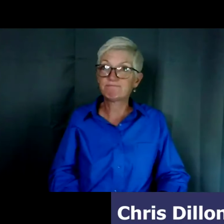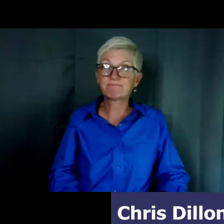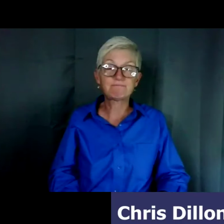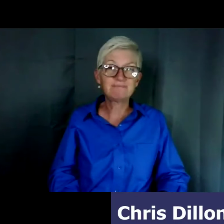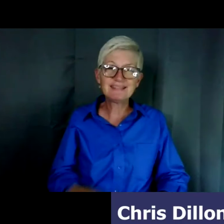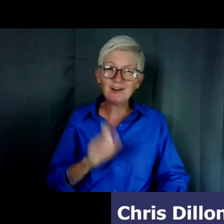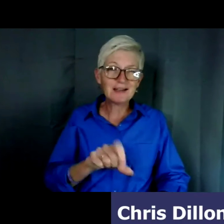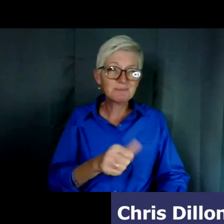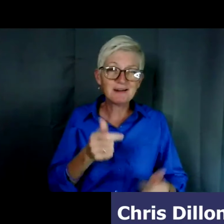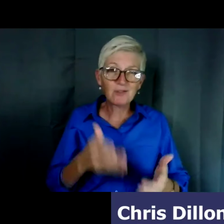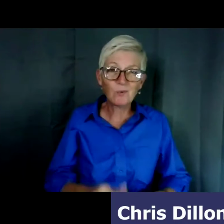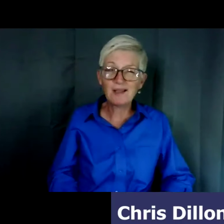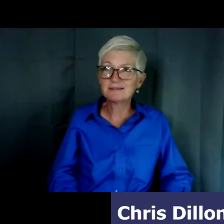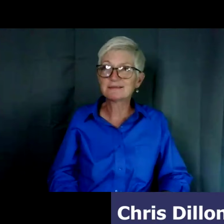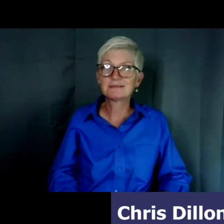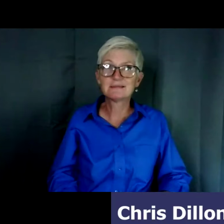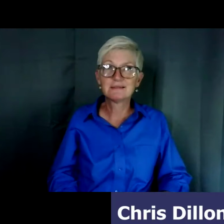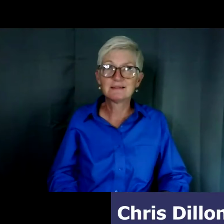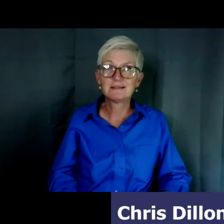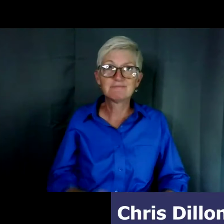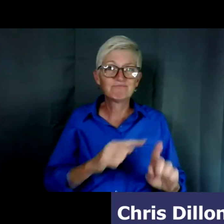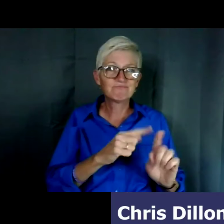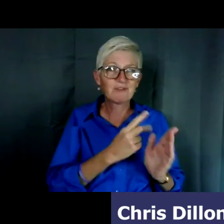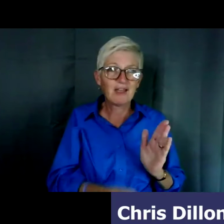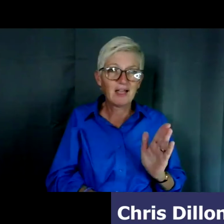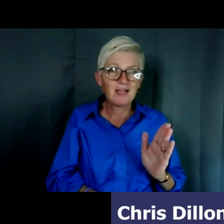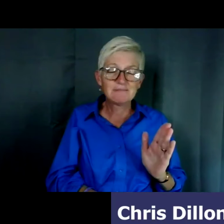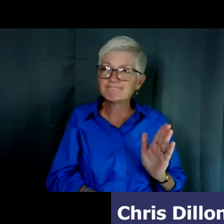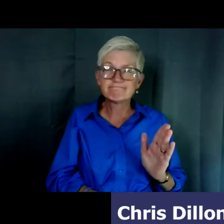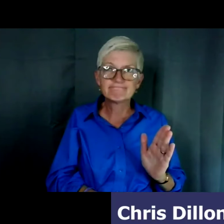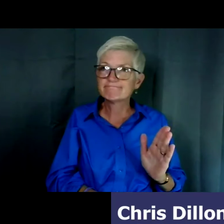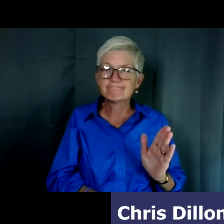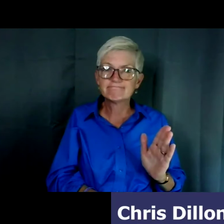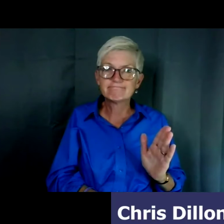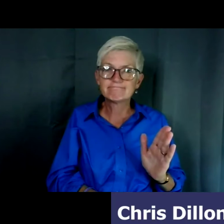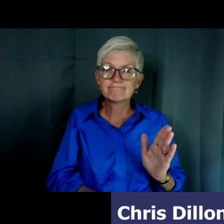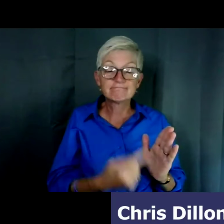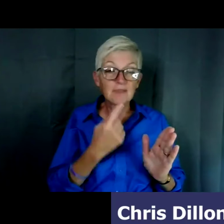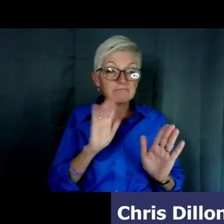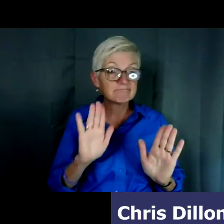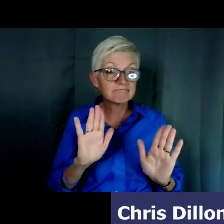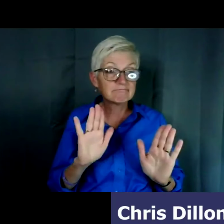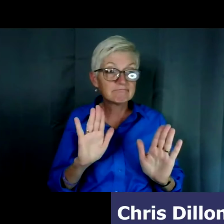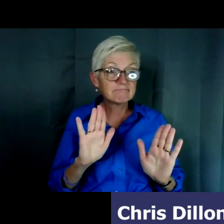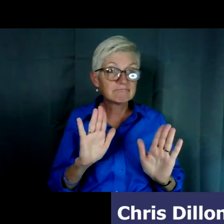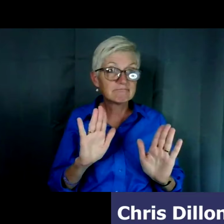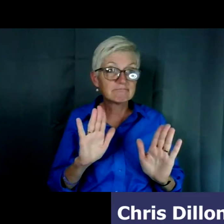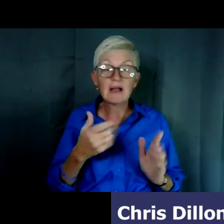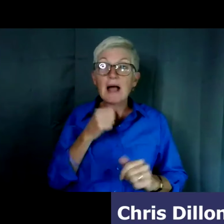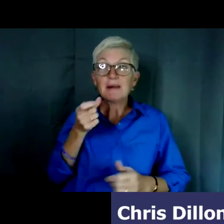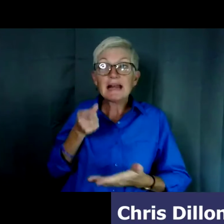another way. If a candidate can't do it this way, I said, I'm not trying to insult the job